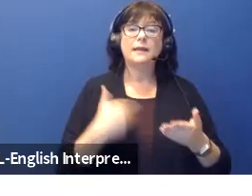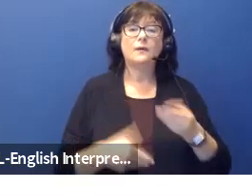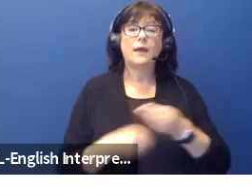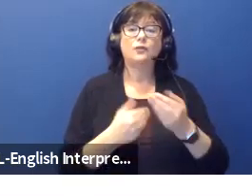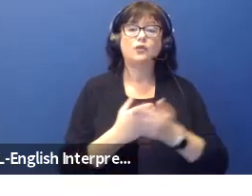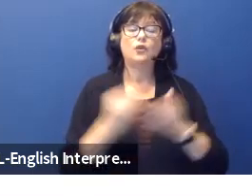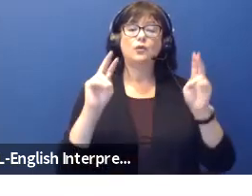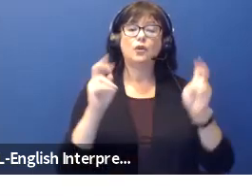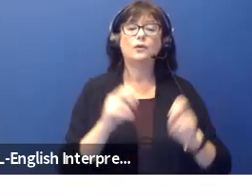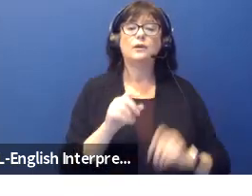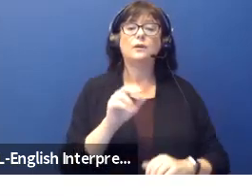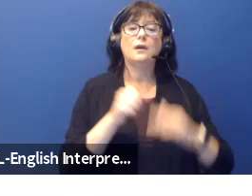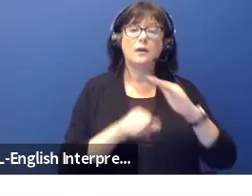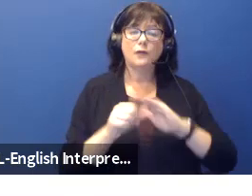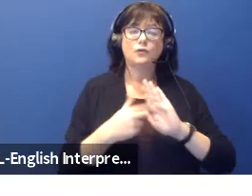Thanks for that, Anne-Marie.